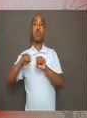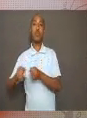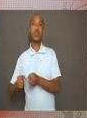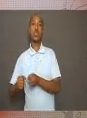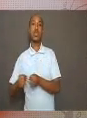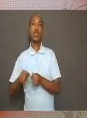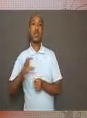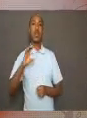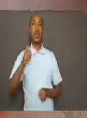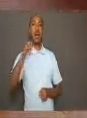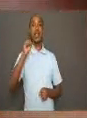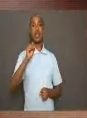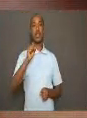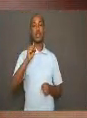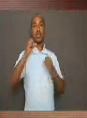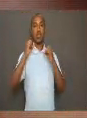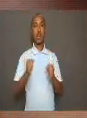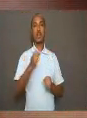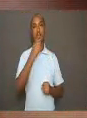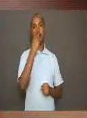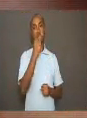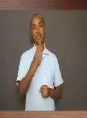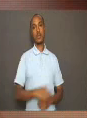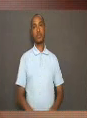as you see here.